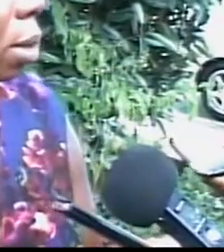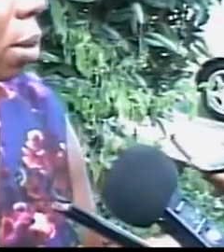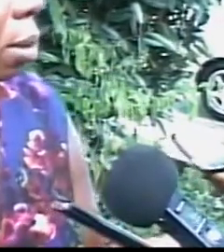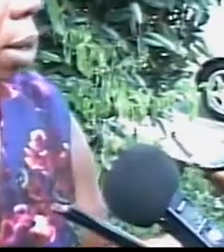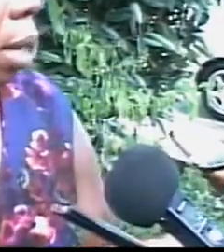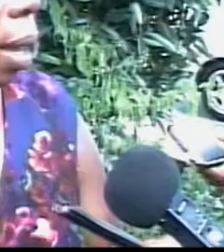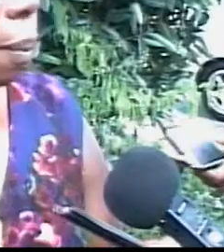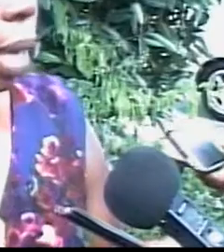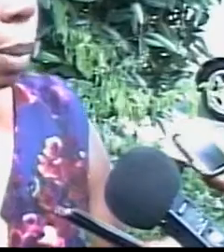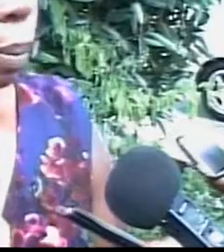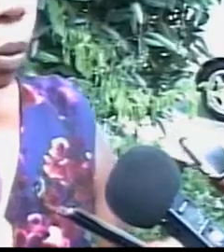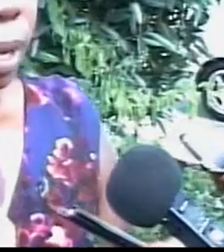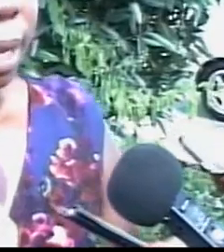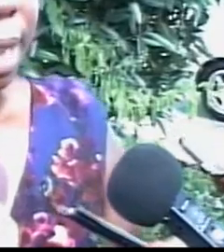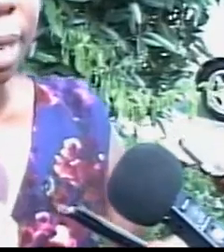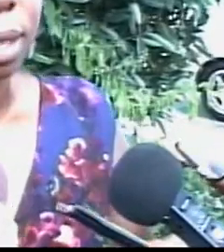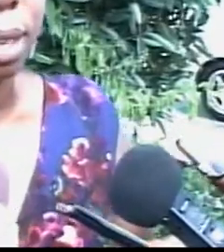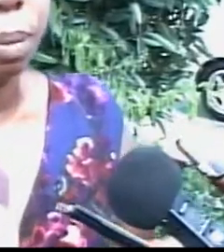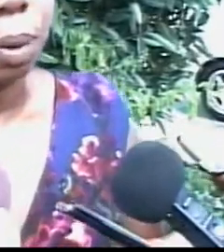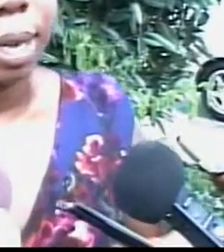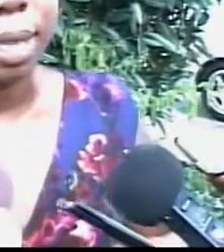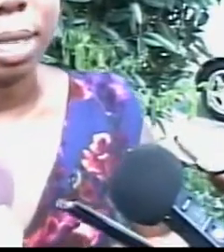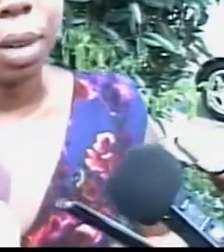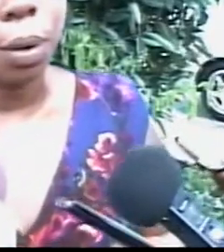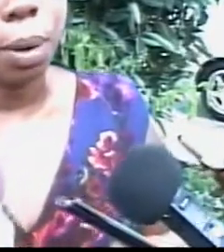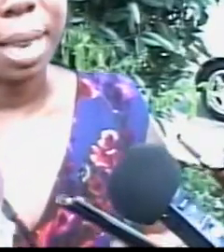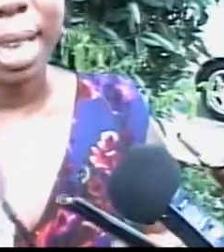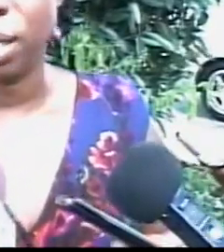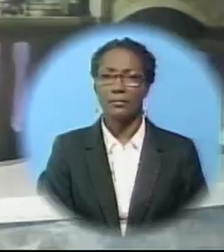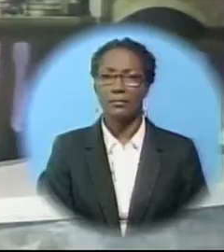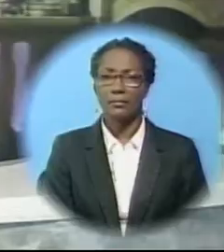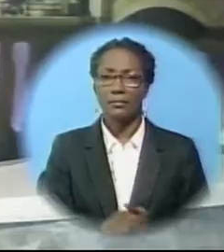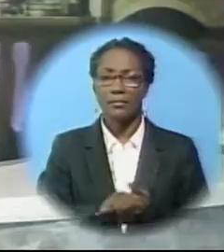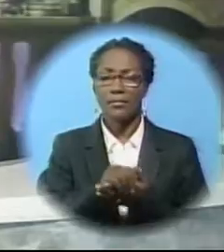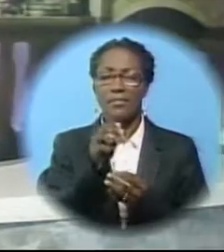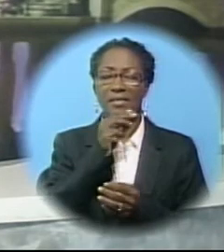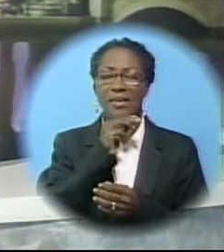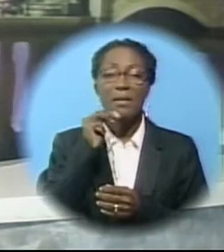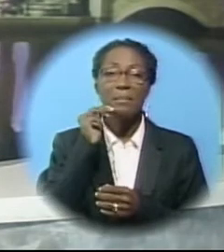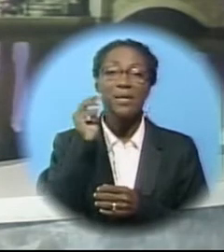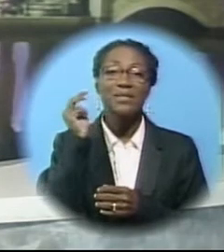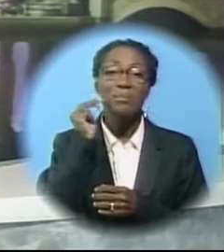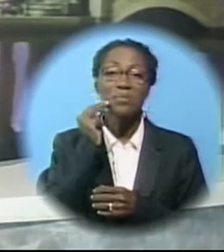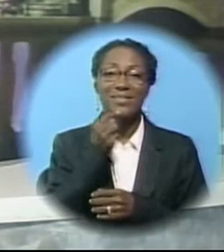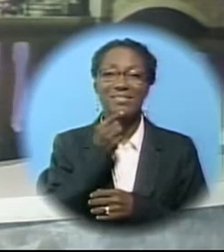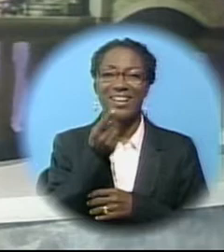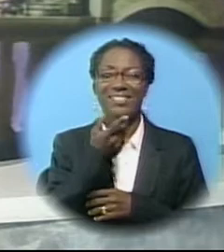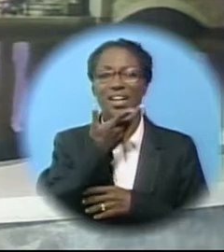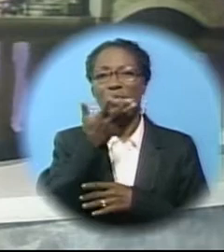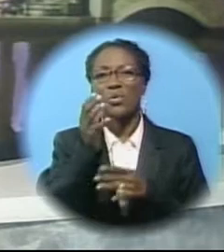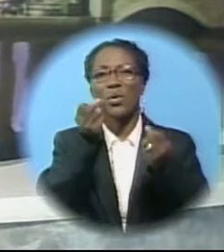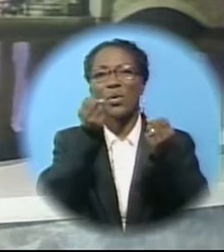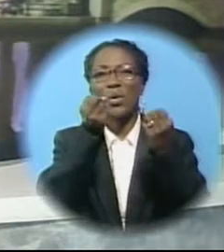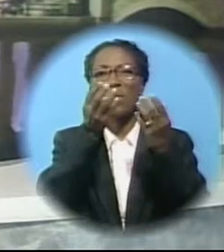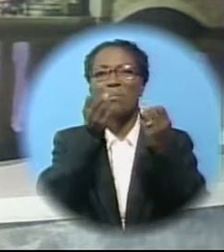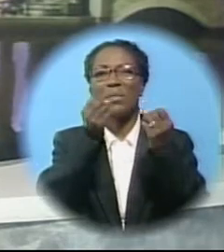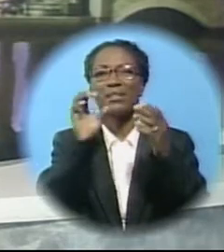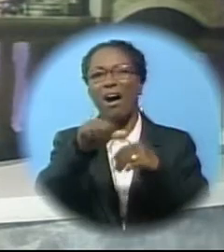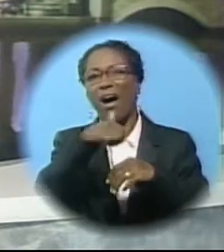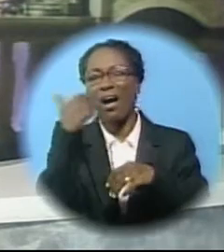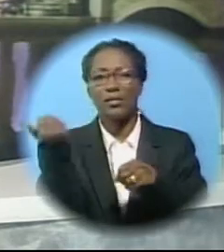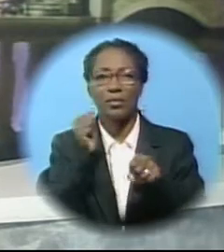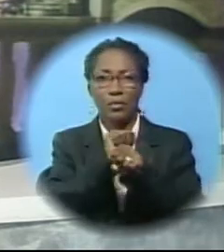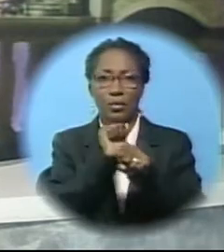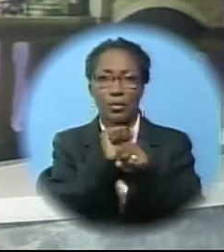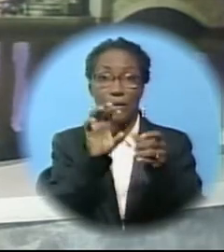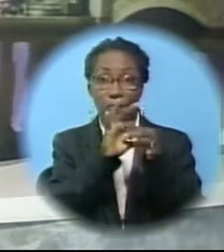dispute may be brewing at some point. Ms. Moore says there are a number of other industrial relations